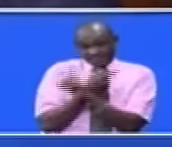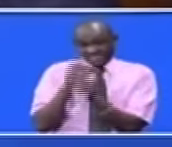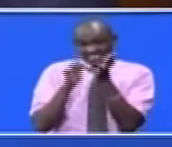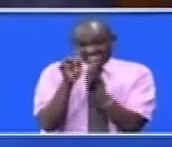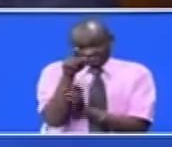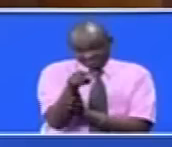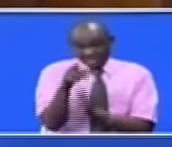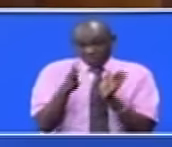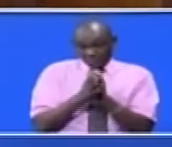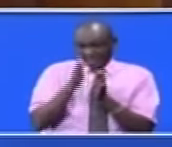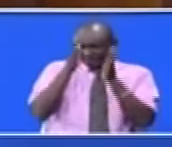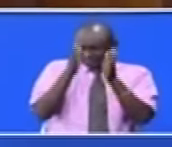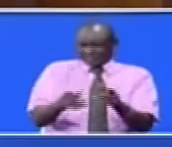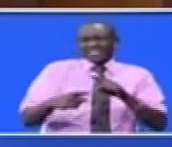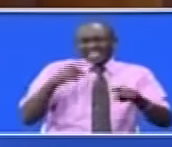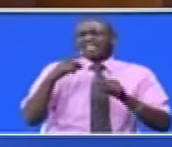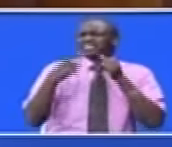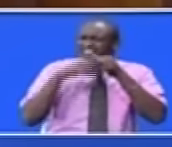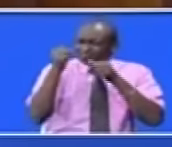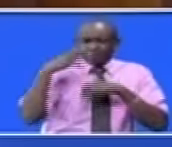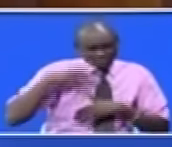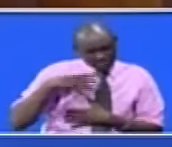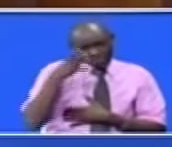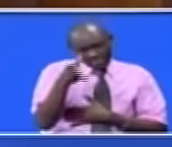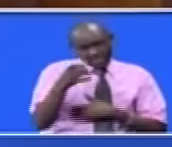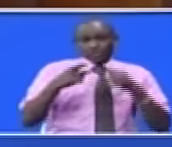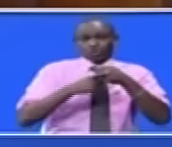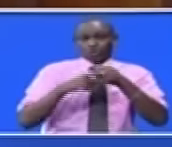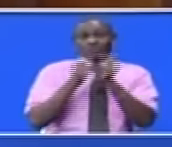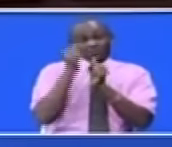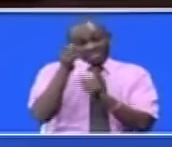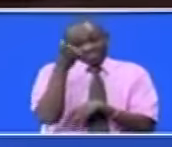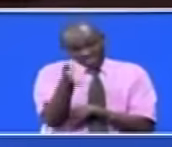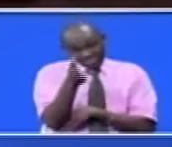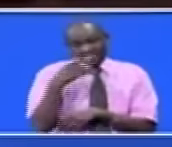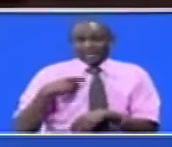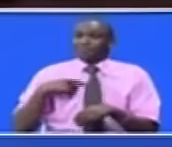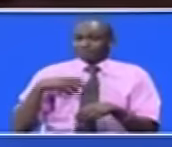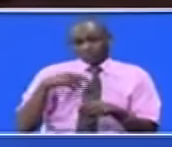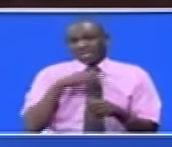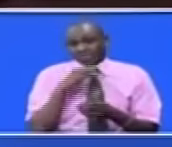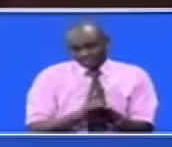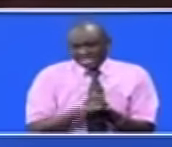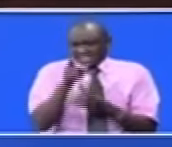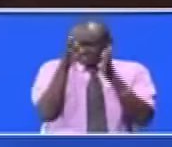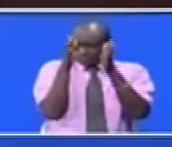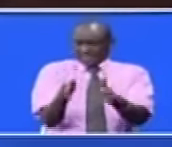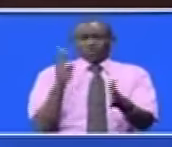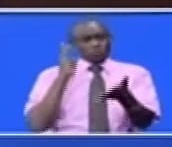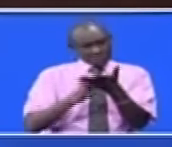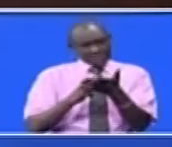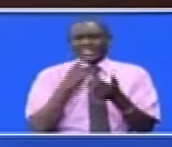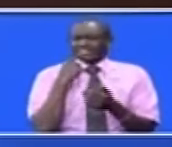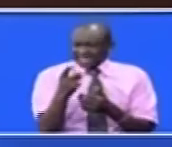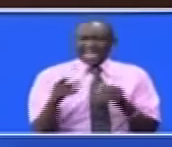Ahmed, charged with the murder of 65 people in last year's June 15th attack on civilians. Omollo, who is a prosecution witness, gave his account